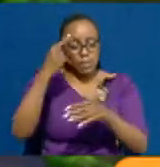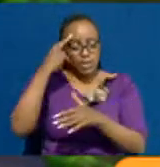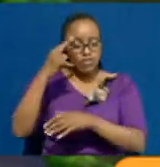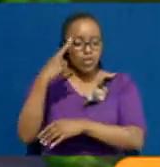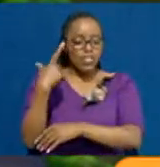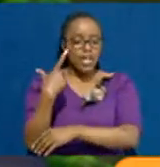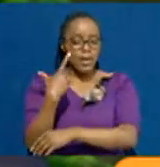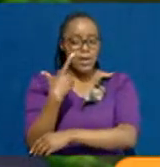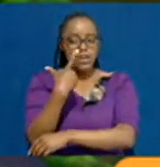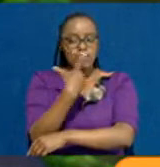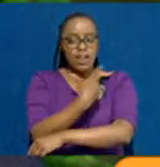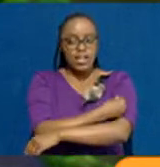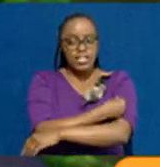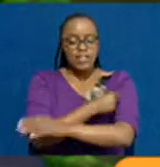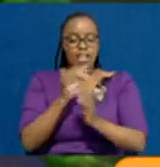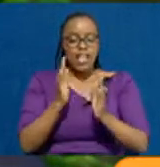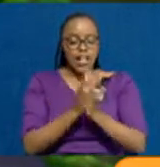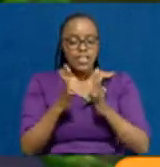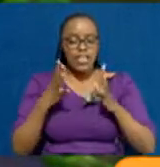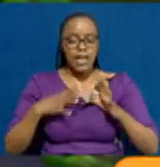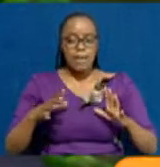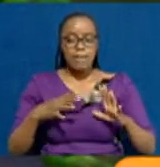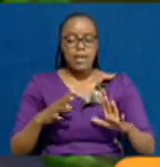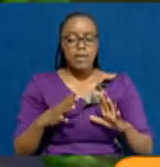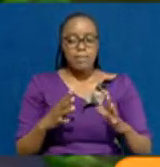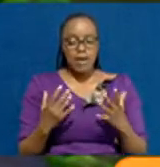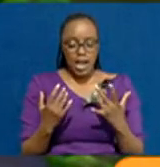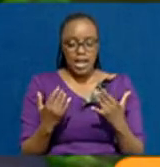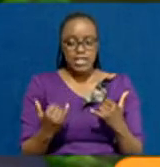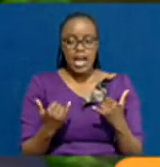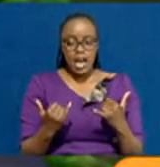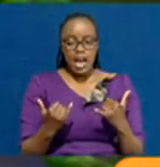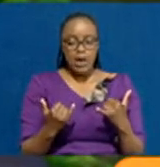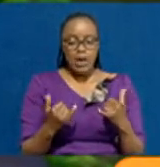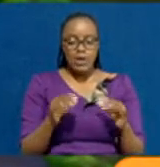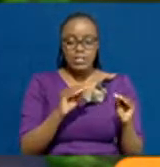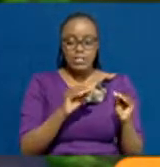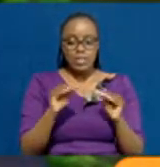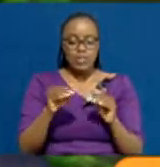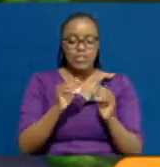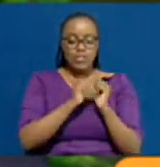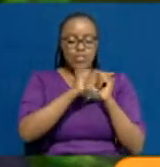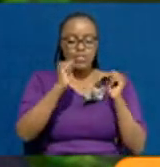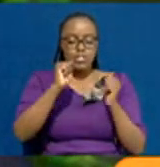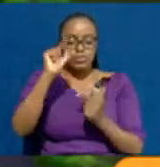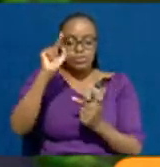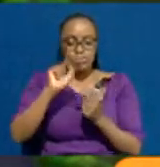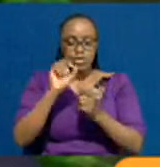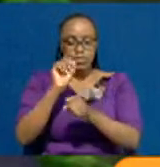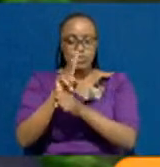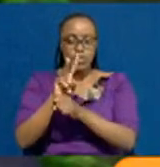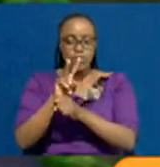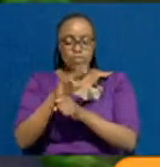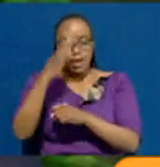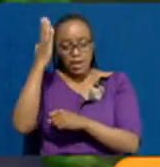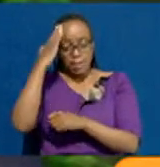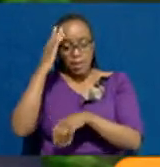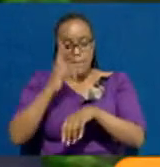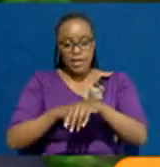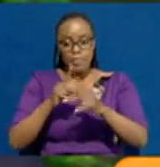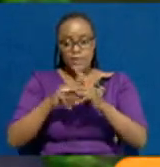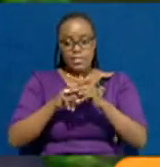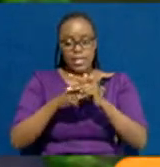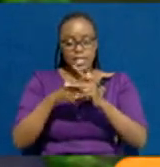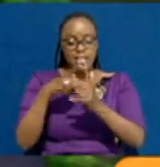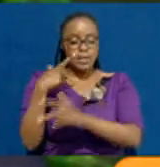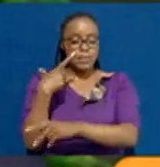and the population, we moved down from 15 to 12. Of course, remember, when we began this vaccination,